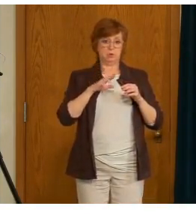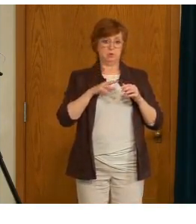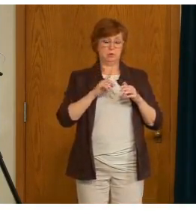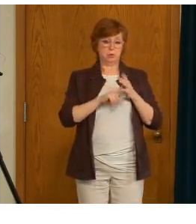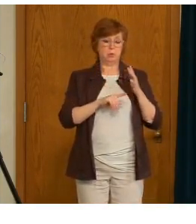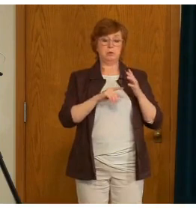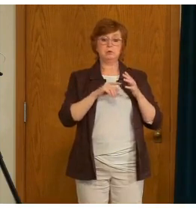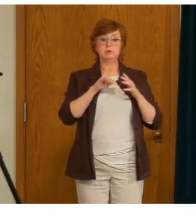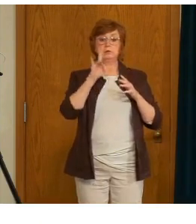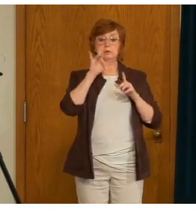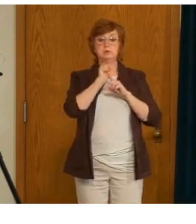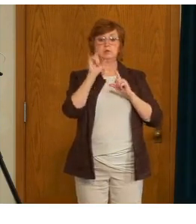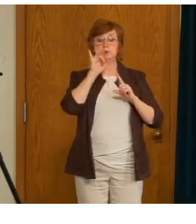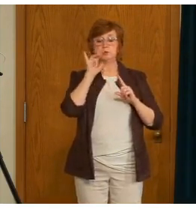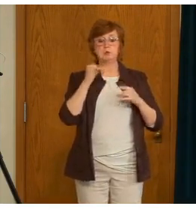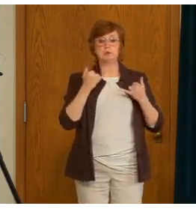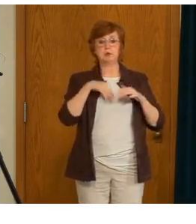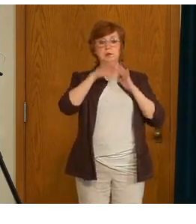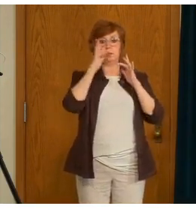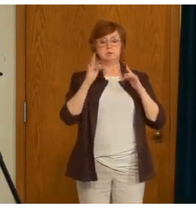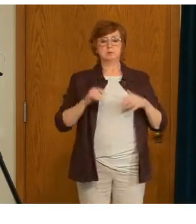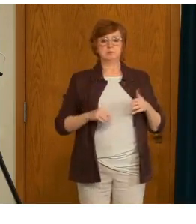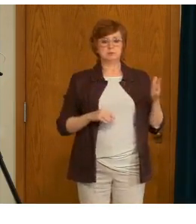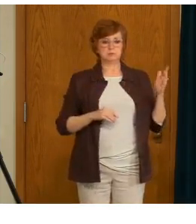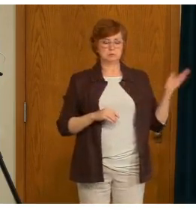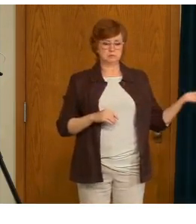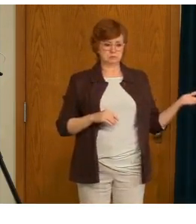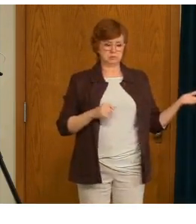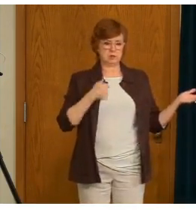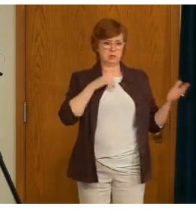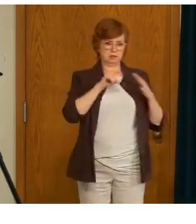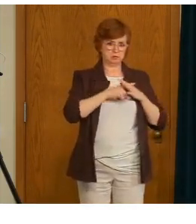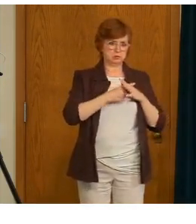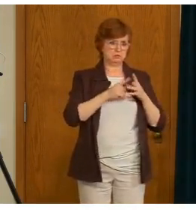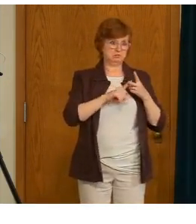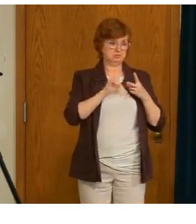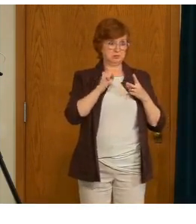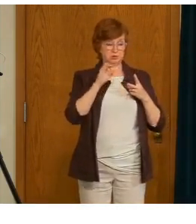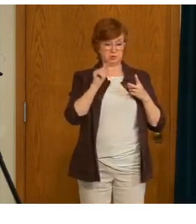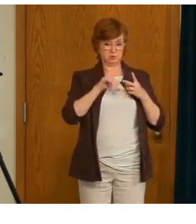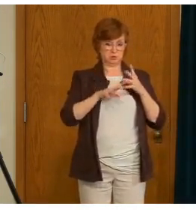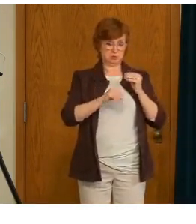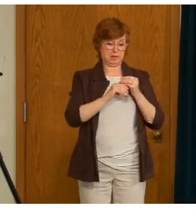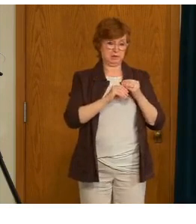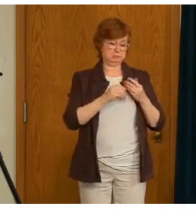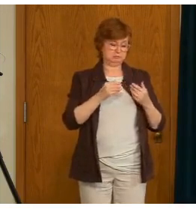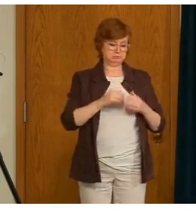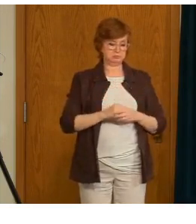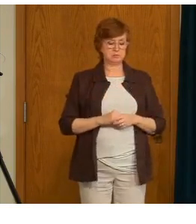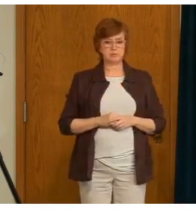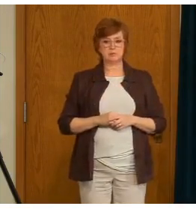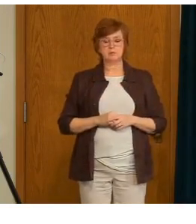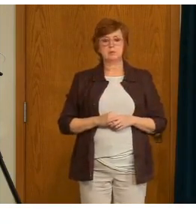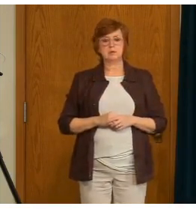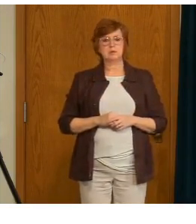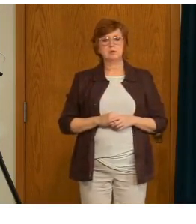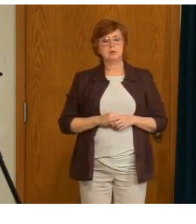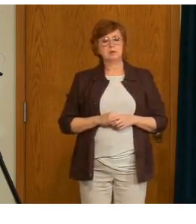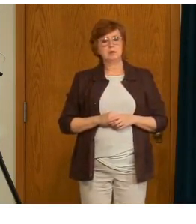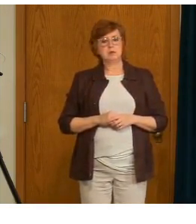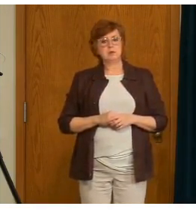hospitals and specifically ICUs? Well, I'll start and maybe Scott can touch on this. I think we've seen a